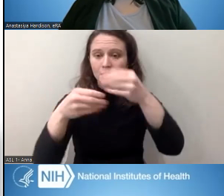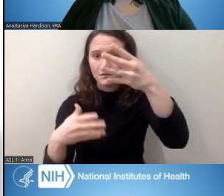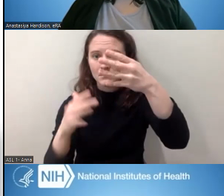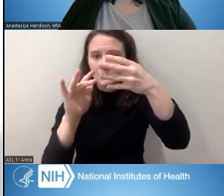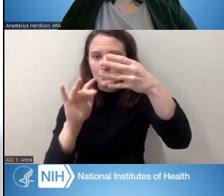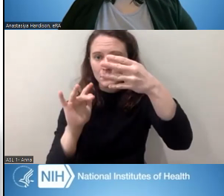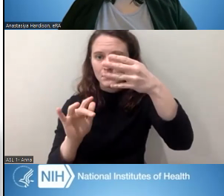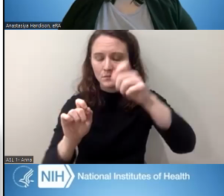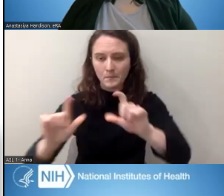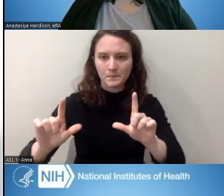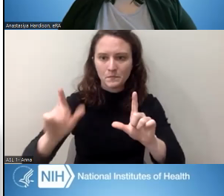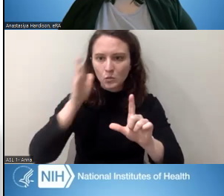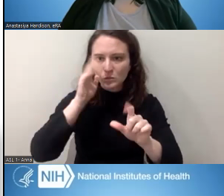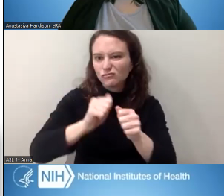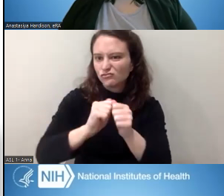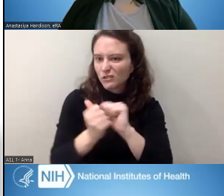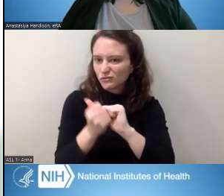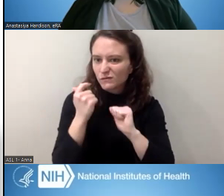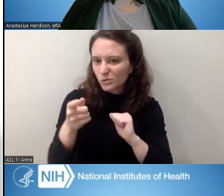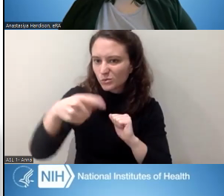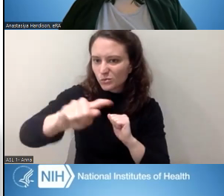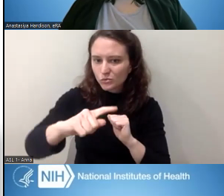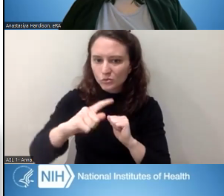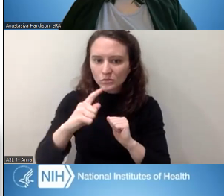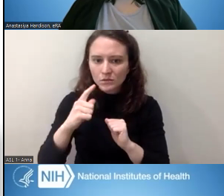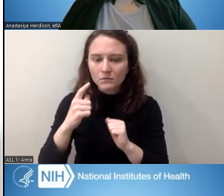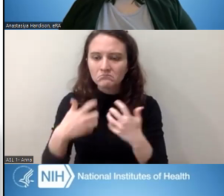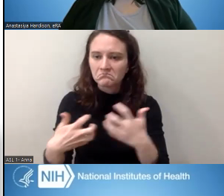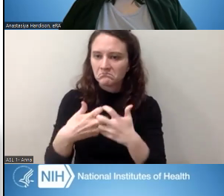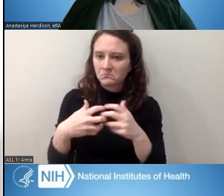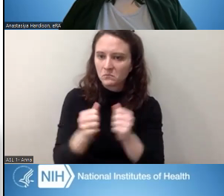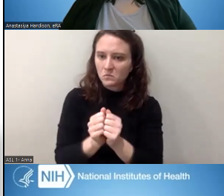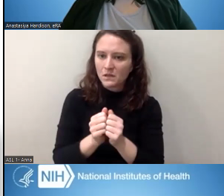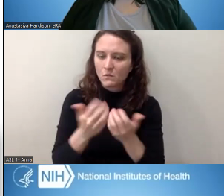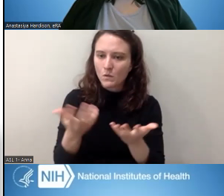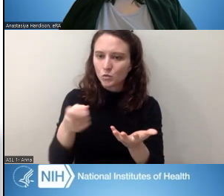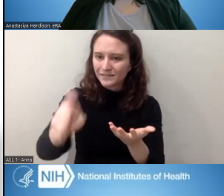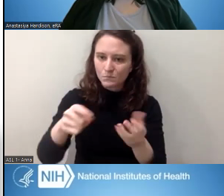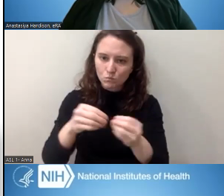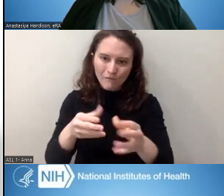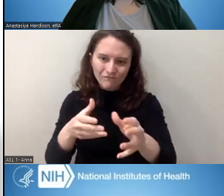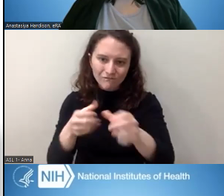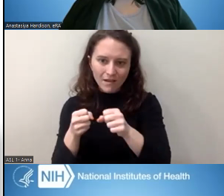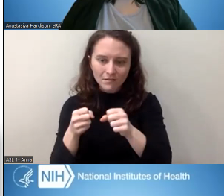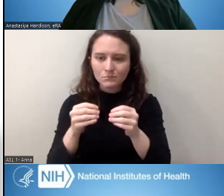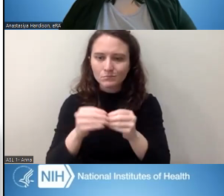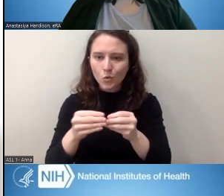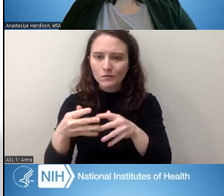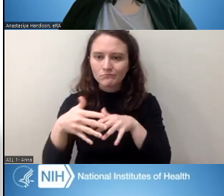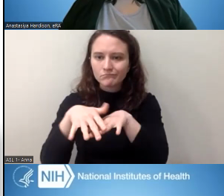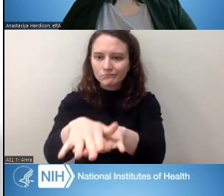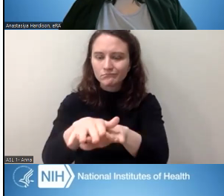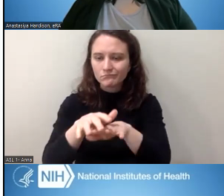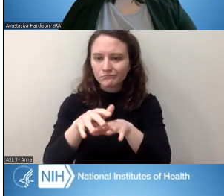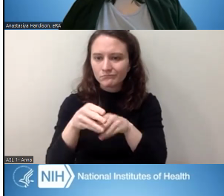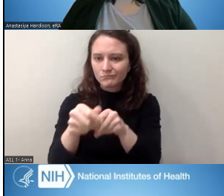by. Hopefully this will enable you to get to your information faster and in a more streamlined process.